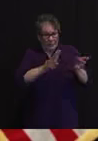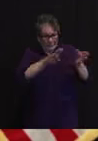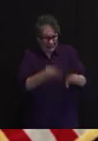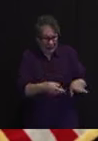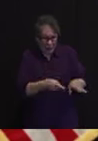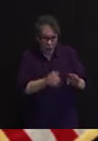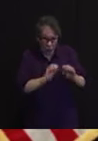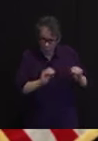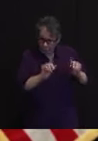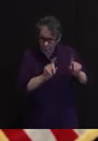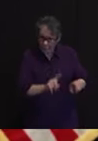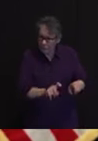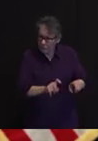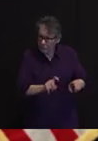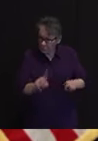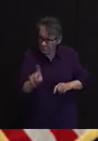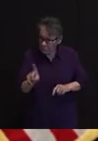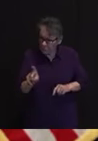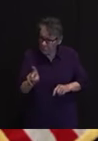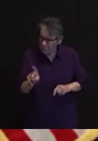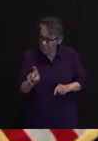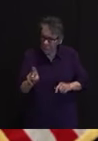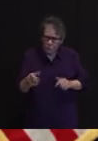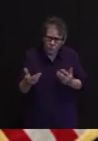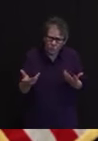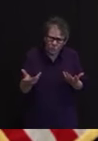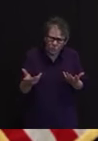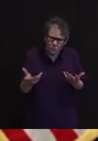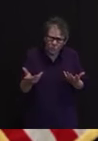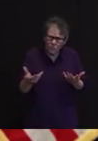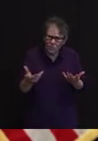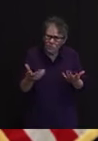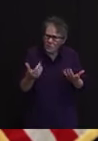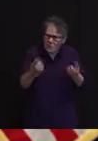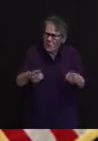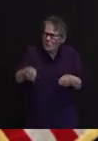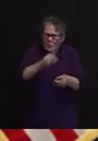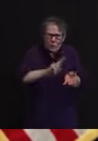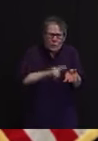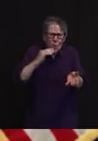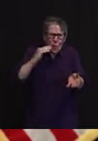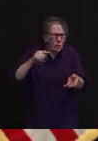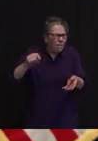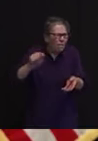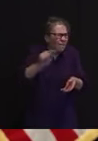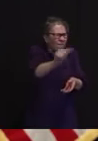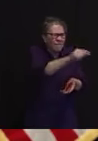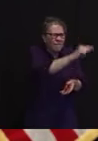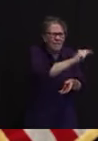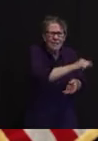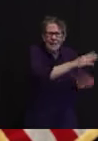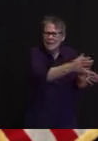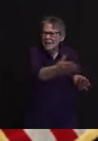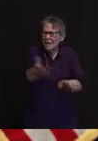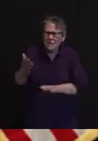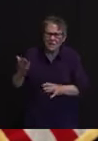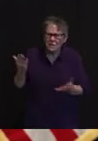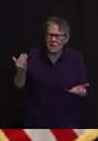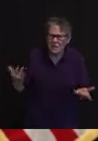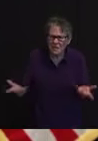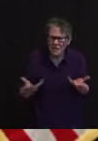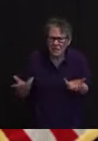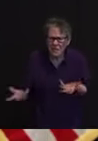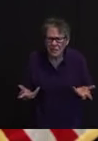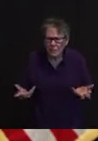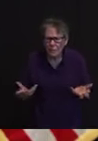that represents, is there possibly, sorry? at nursing homes, veteran homes, is there policy for testing, and does that present